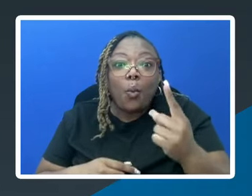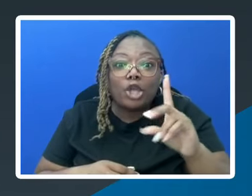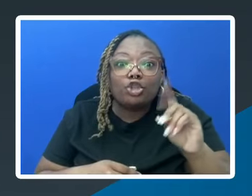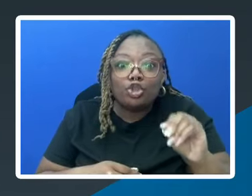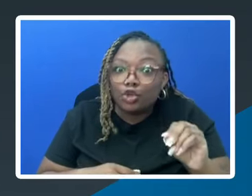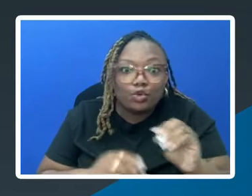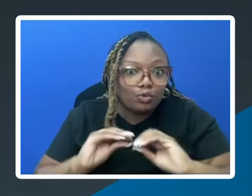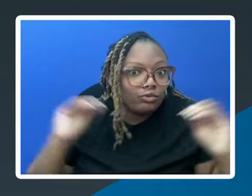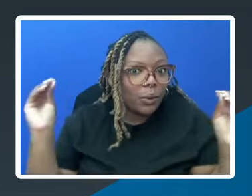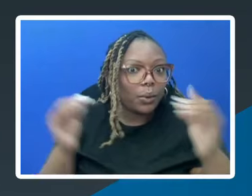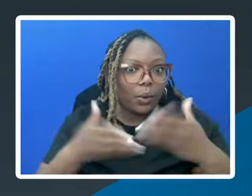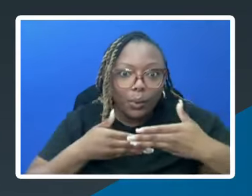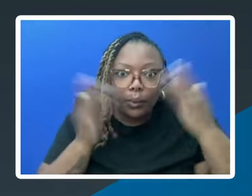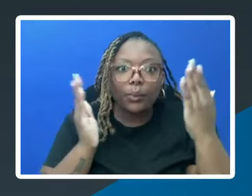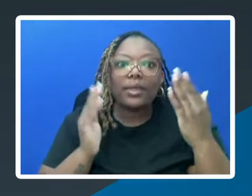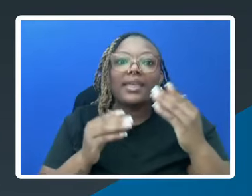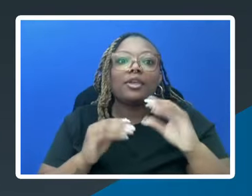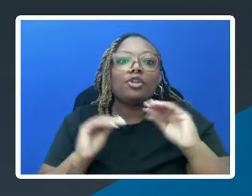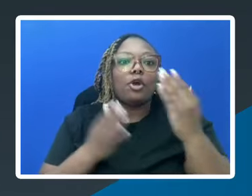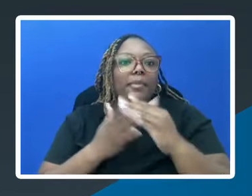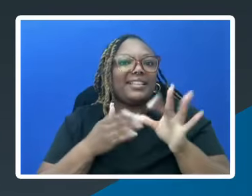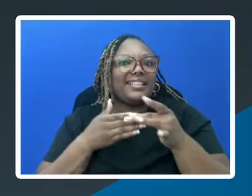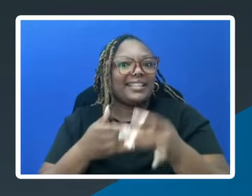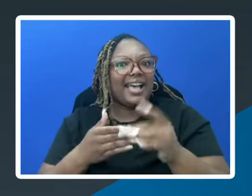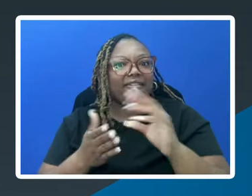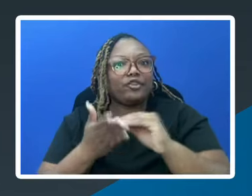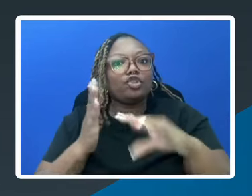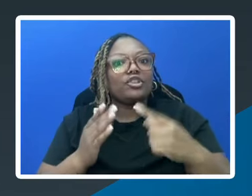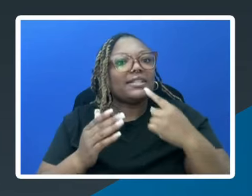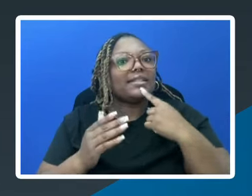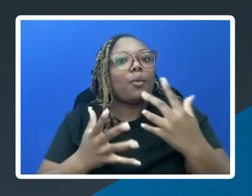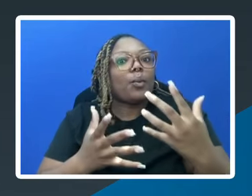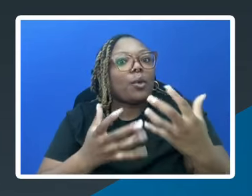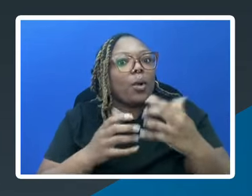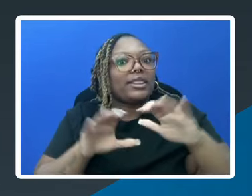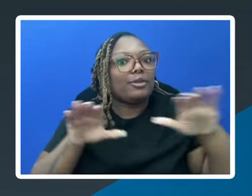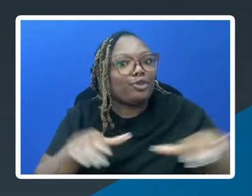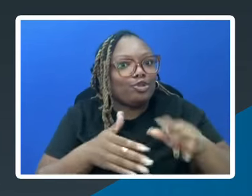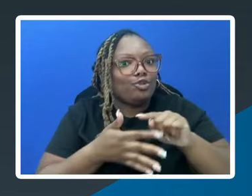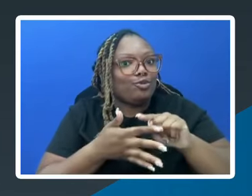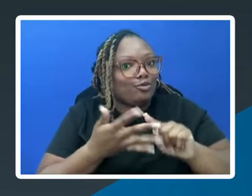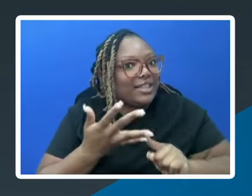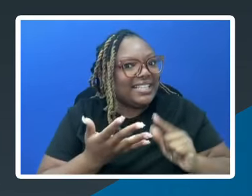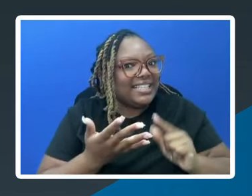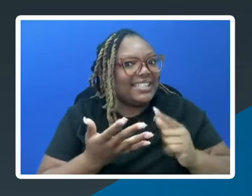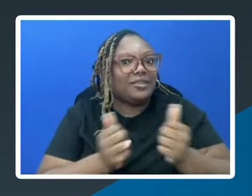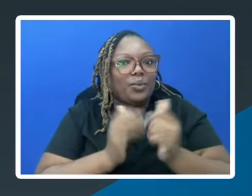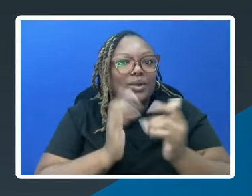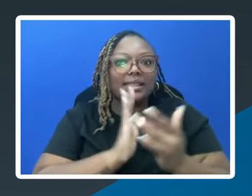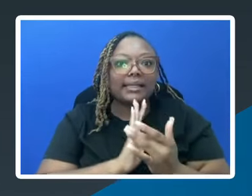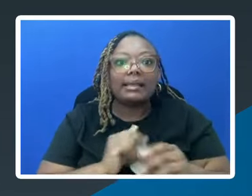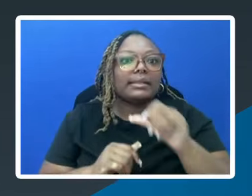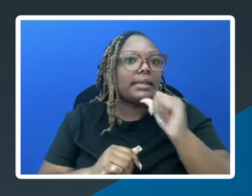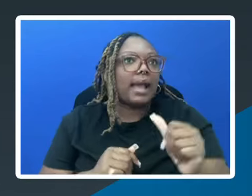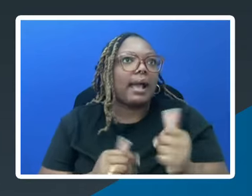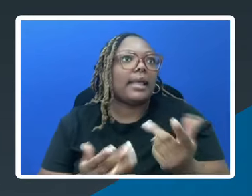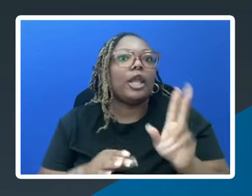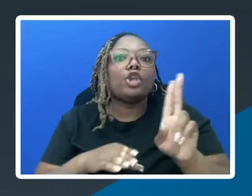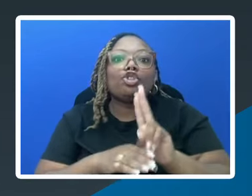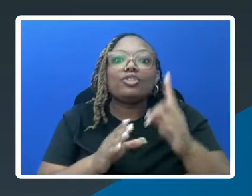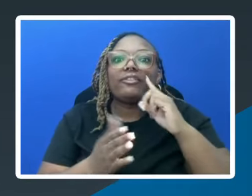this guide for students that said what we wanted them to do with the technology. Not even like use it for learning things,